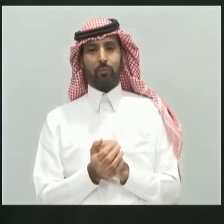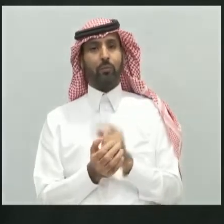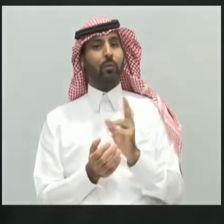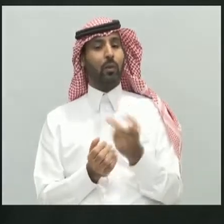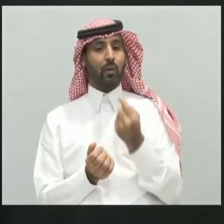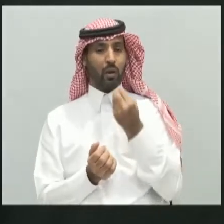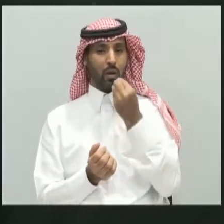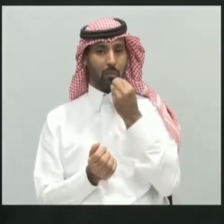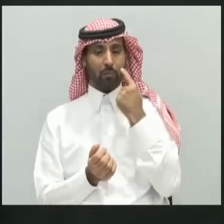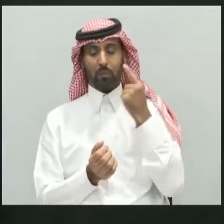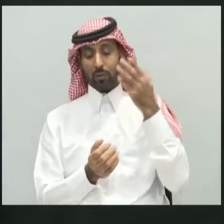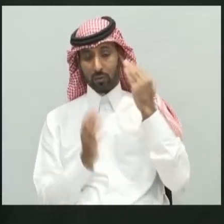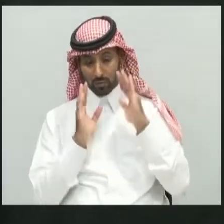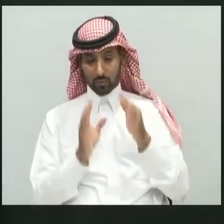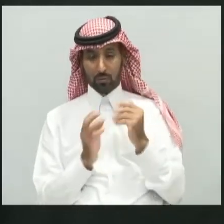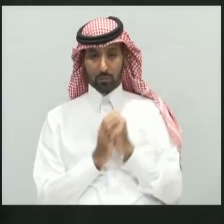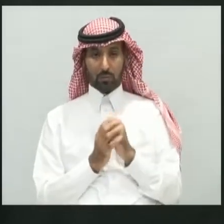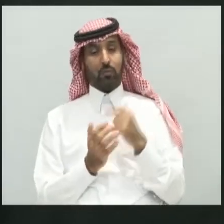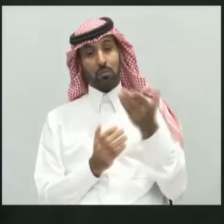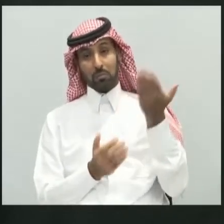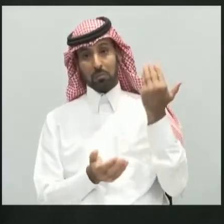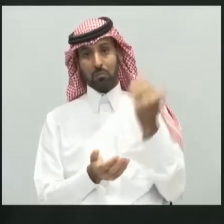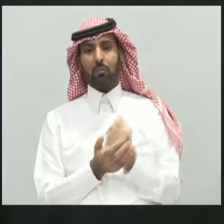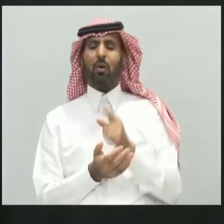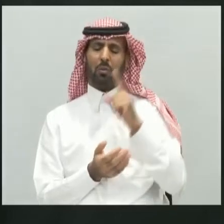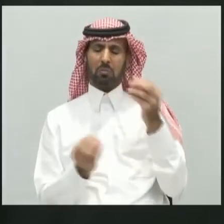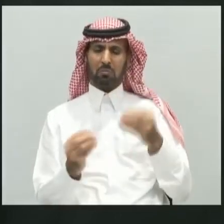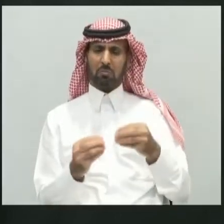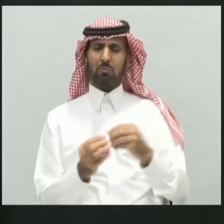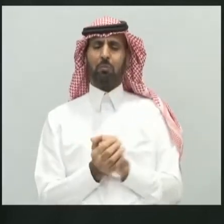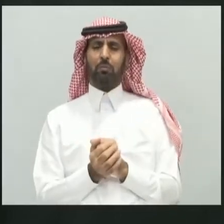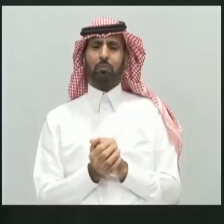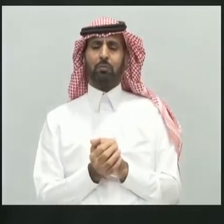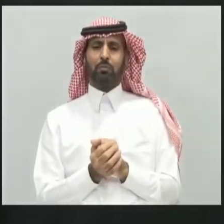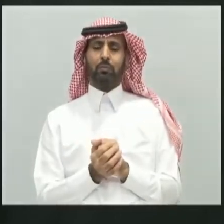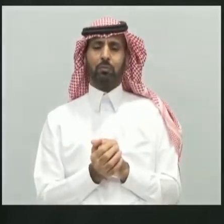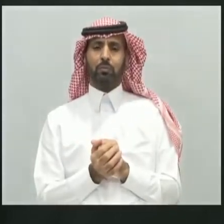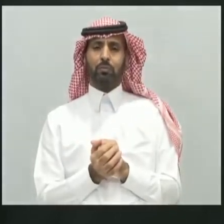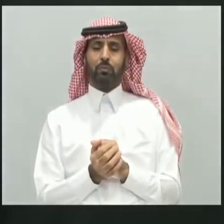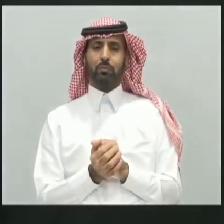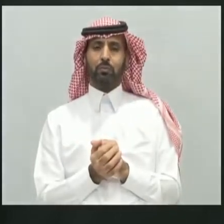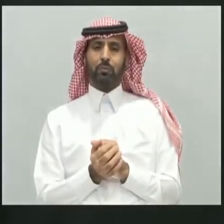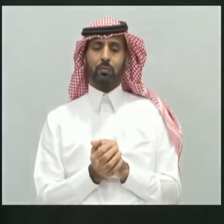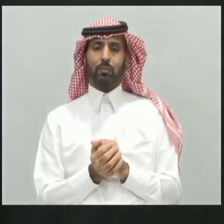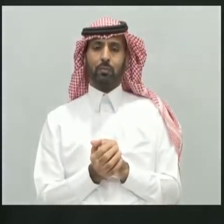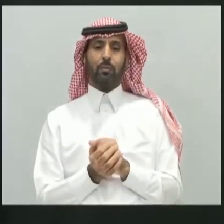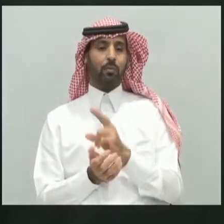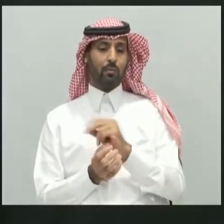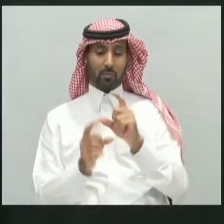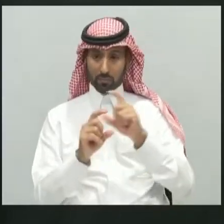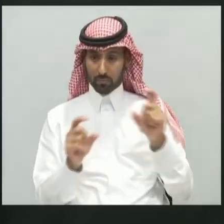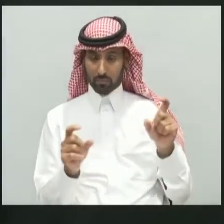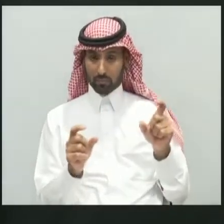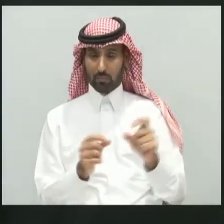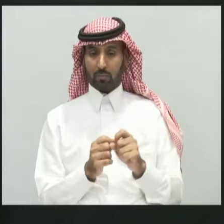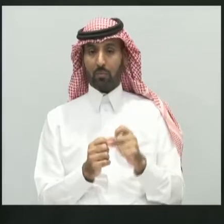I prayed yesterday. These are all excellent examples. Thank you so much. So these sentences